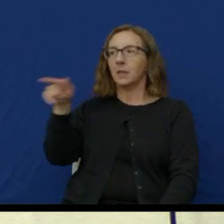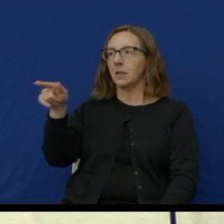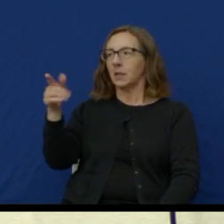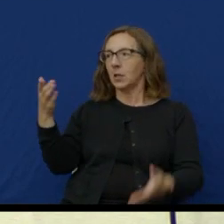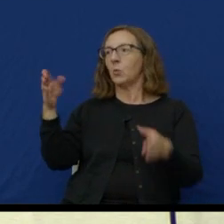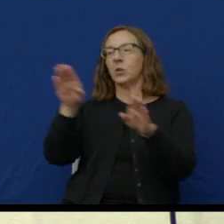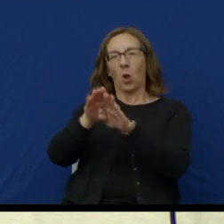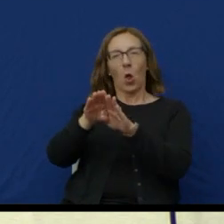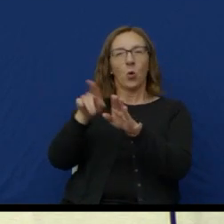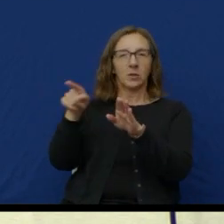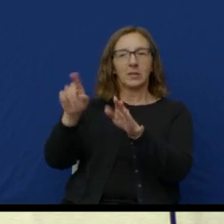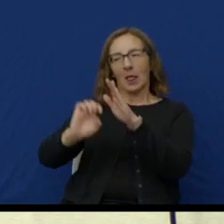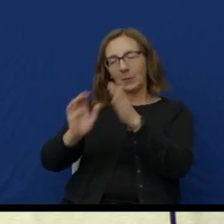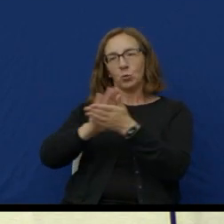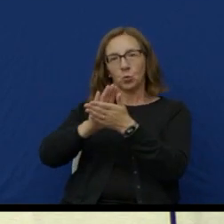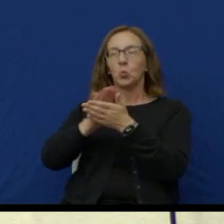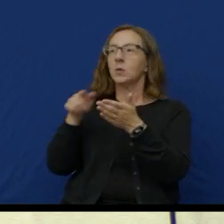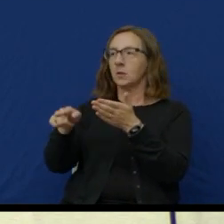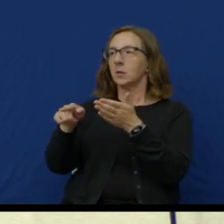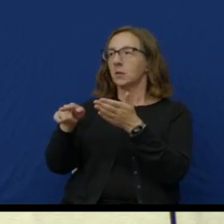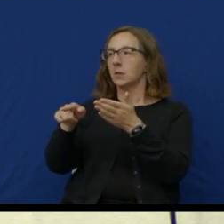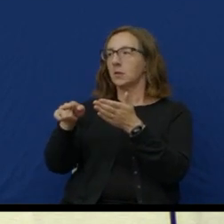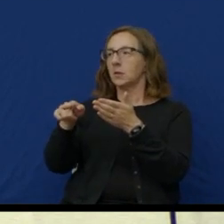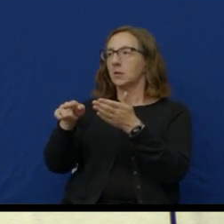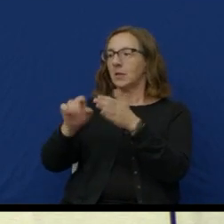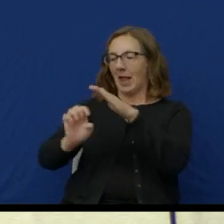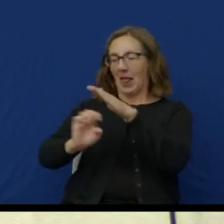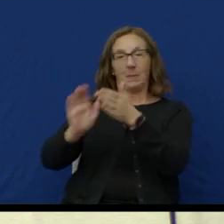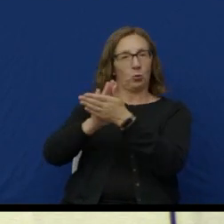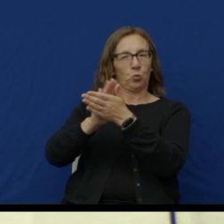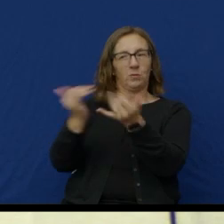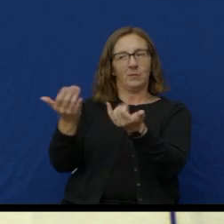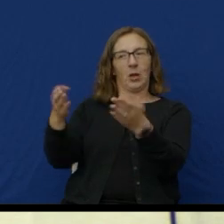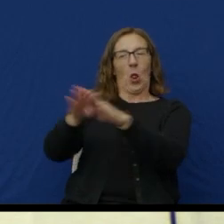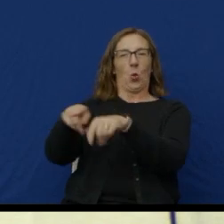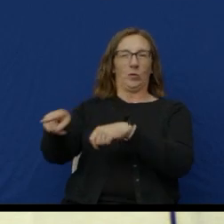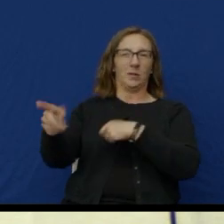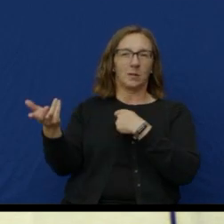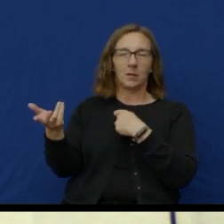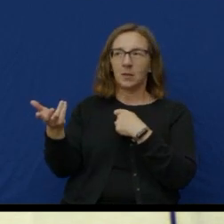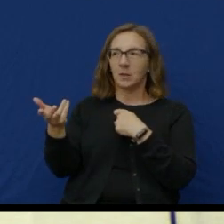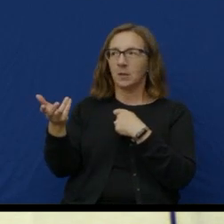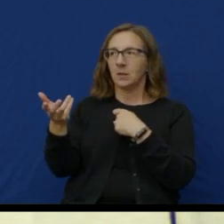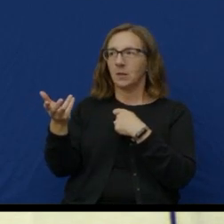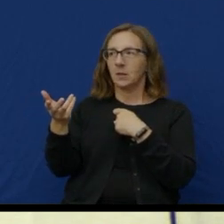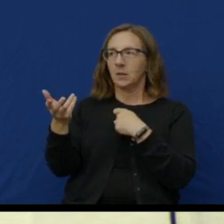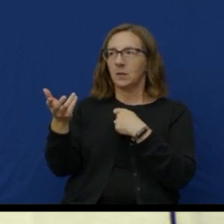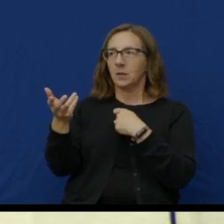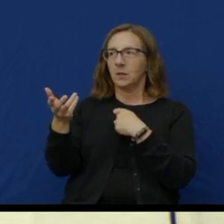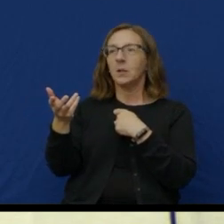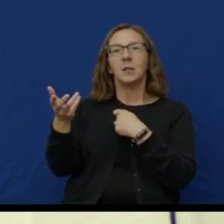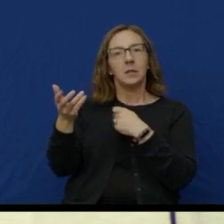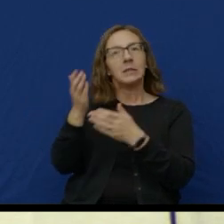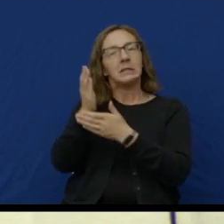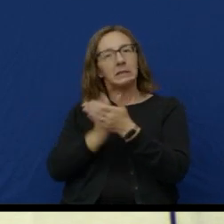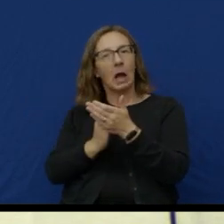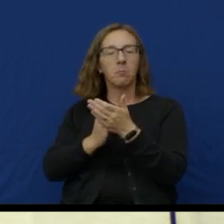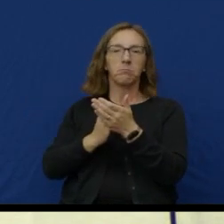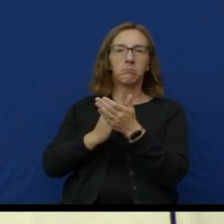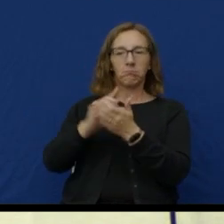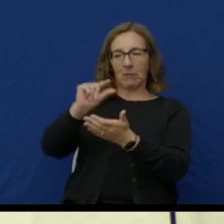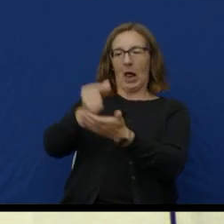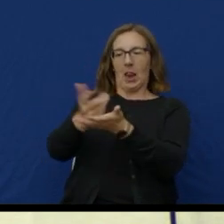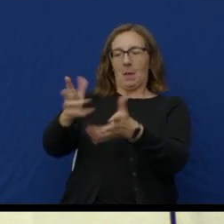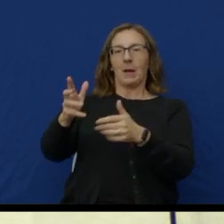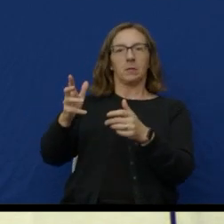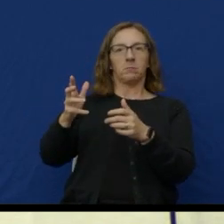elementary school, and then this year the elementary school was closed. And they're a group of alumni who put together a